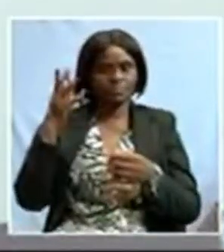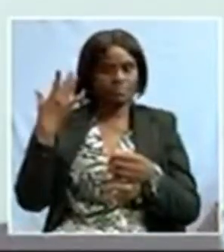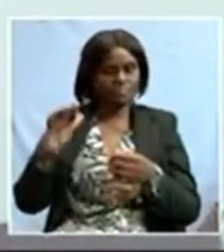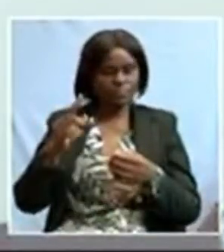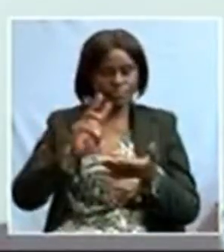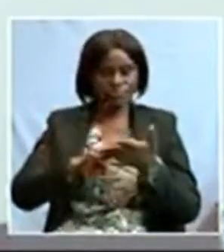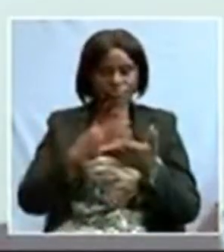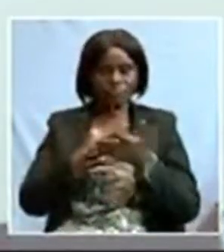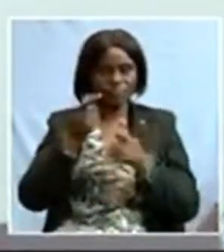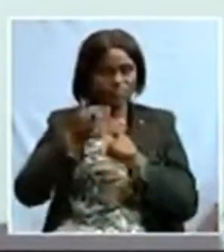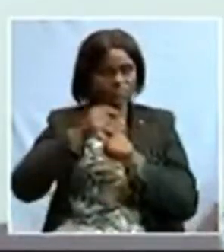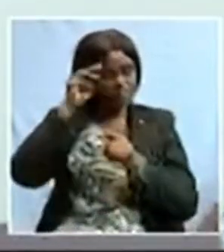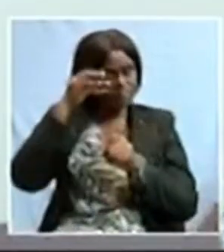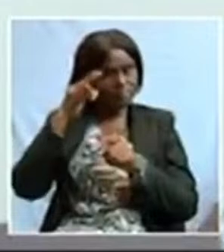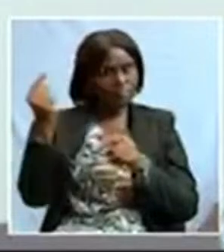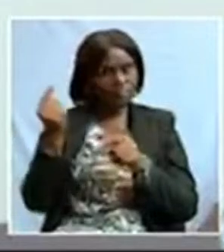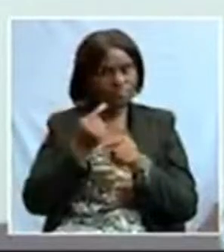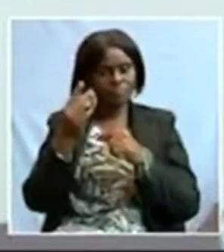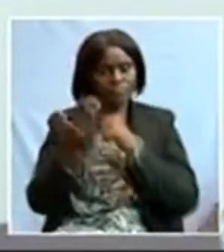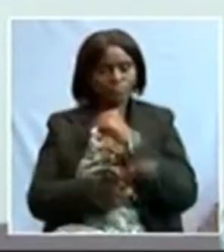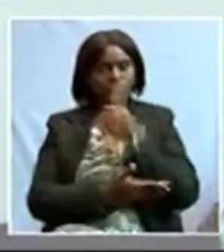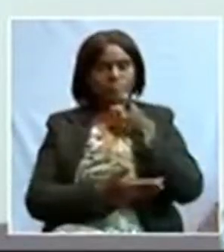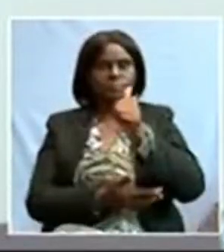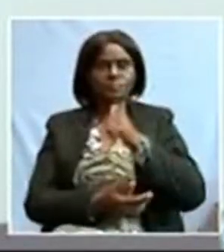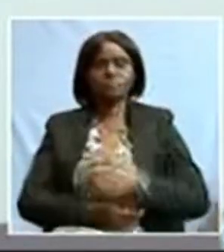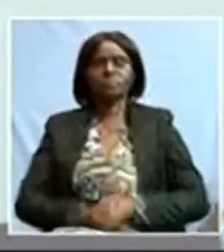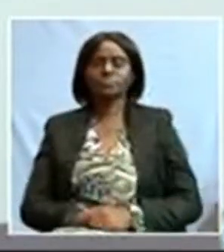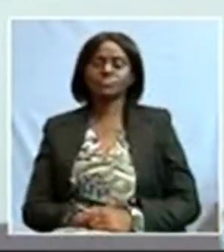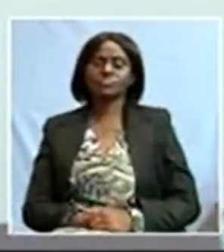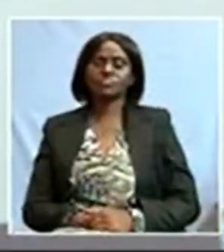from the Ministry of Finance. Kindly introduce yourself.